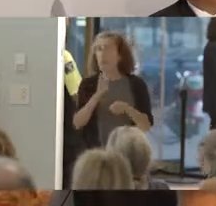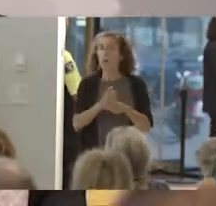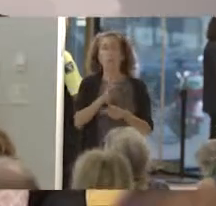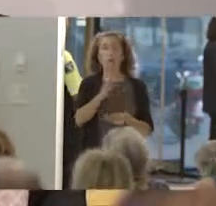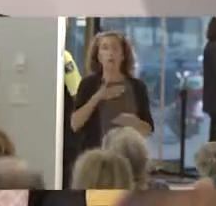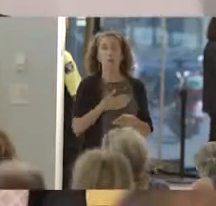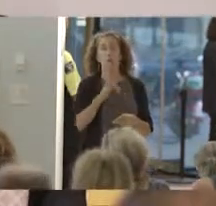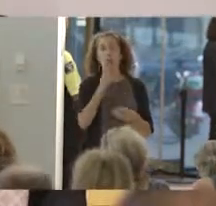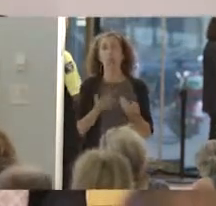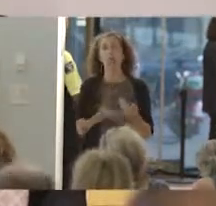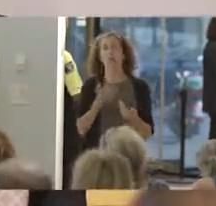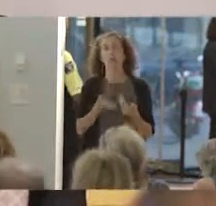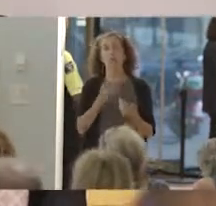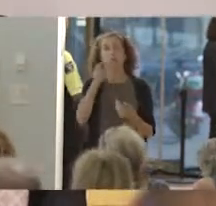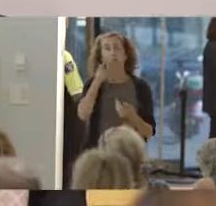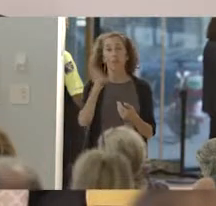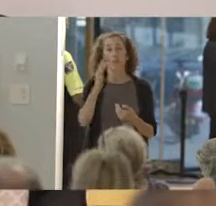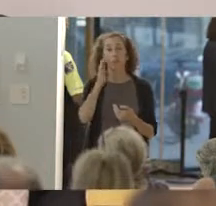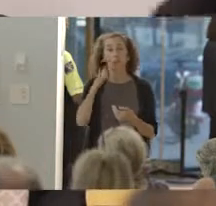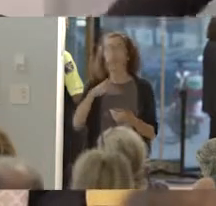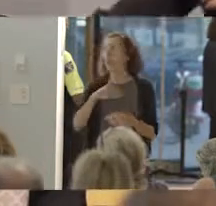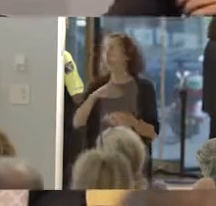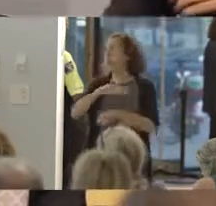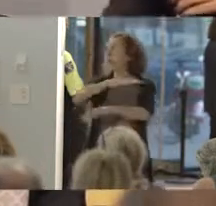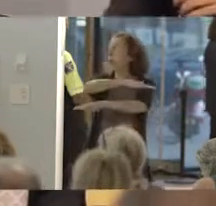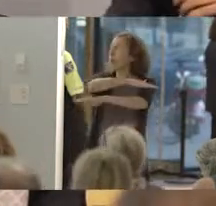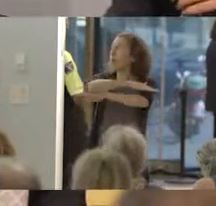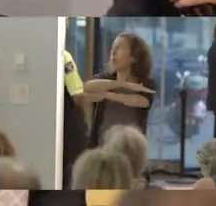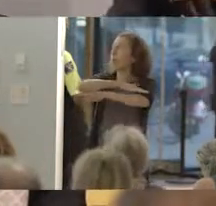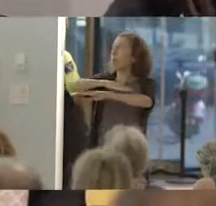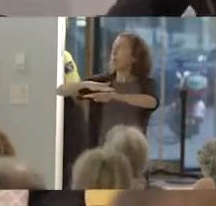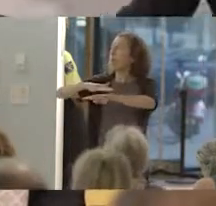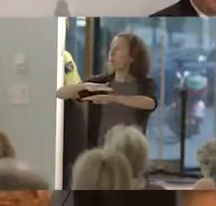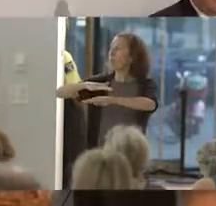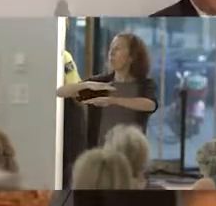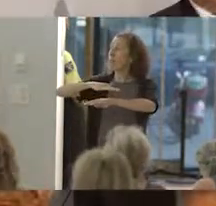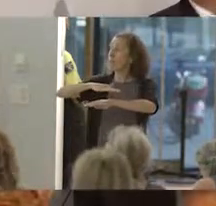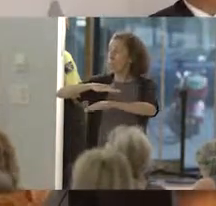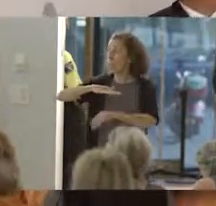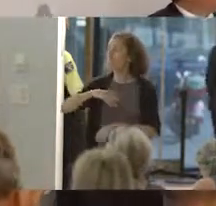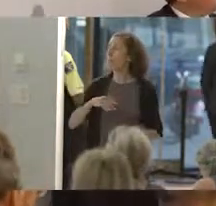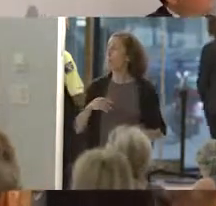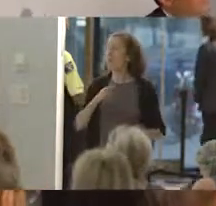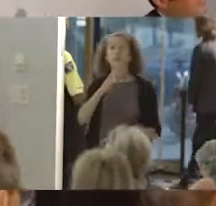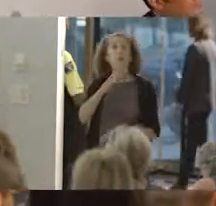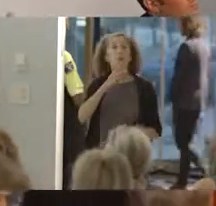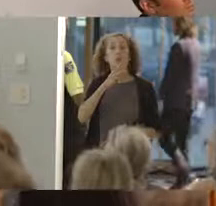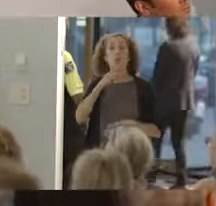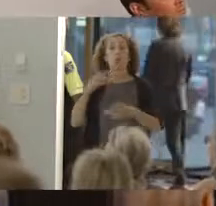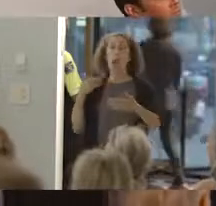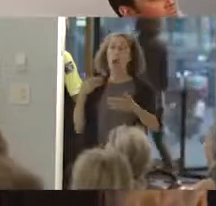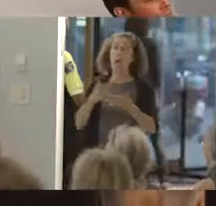basically over water. Essentially, if you were to look underneath this thing, you would see water all the way up to the red line. There's